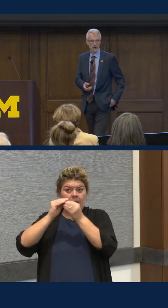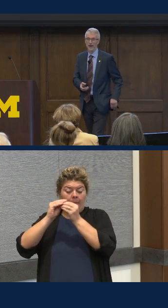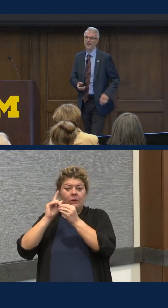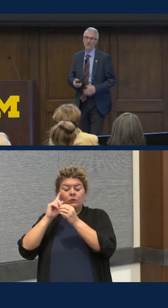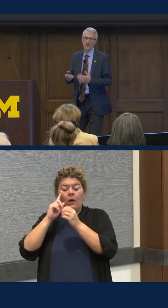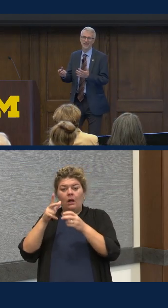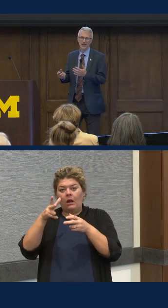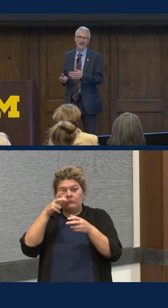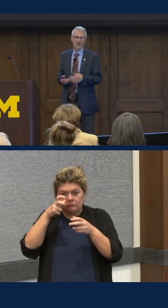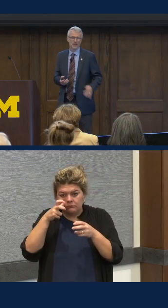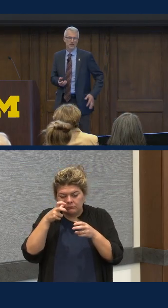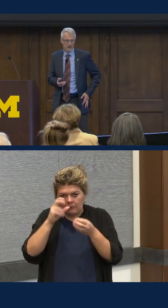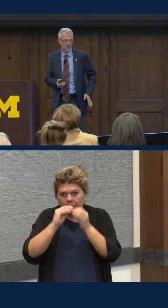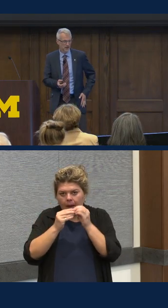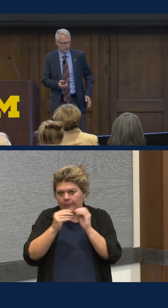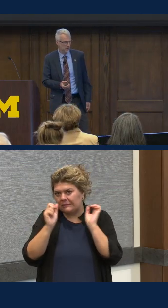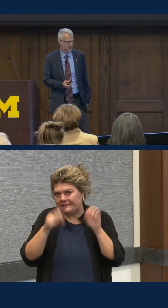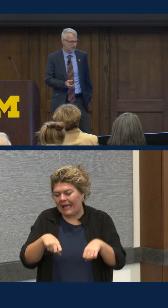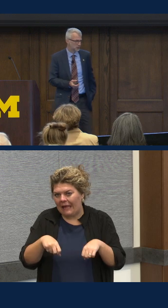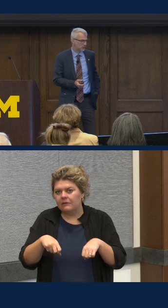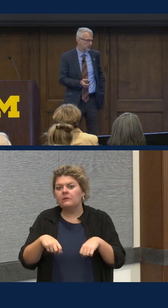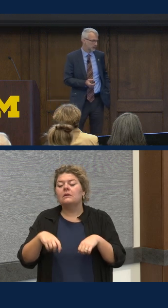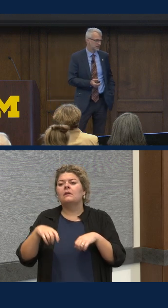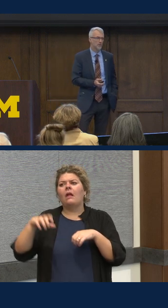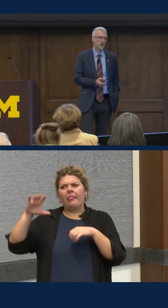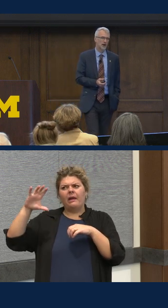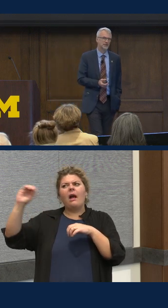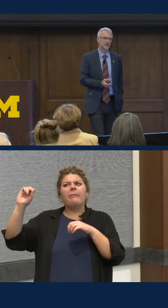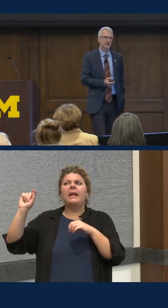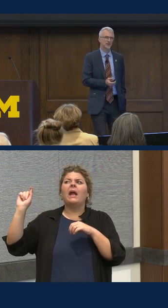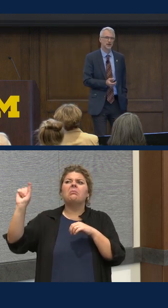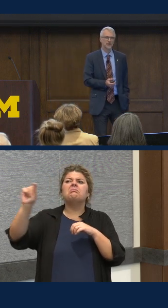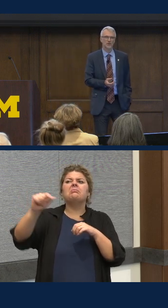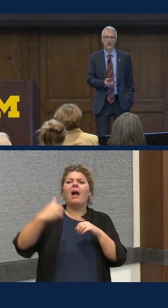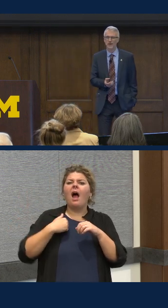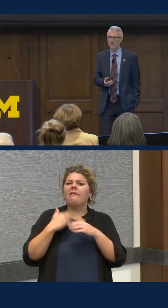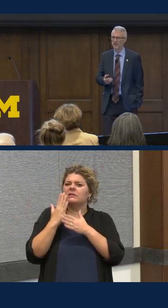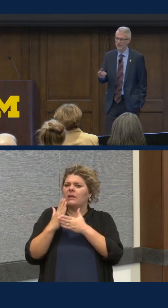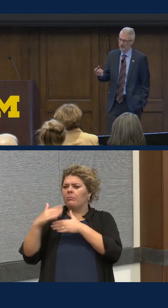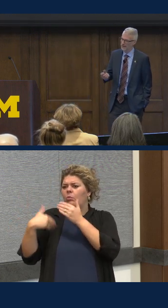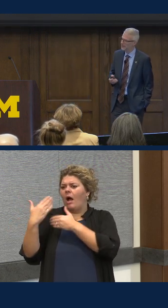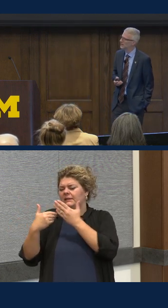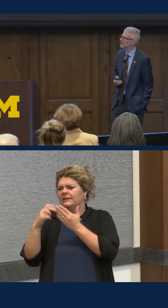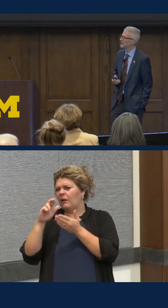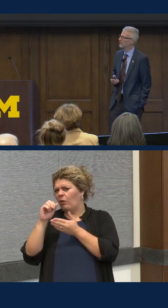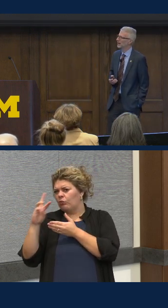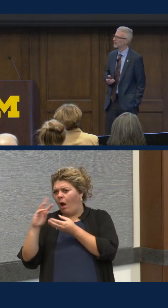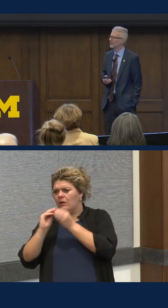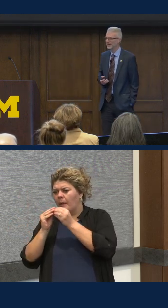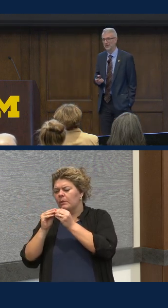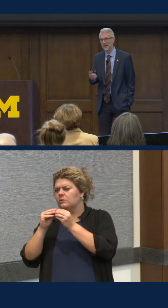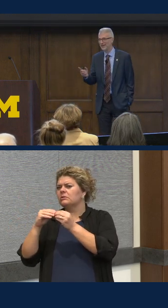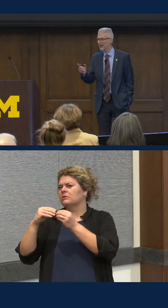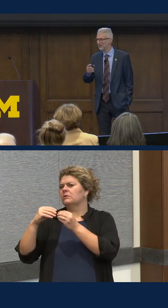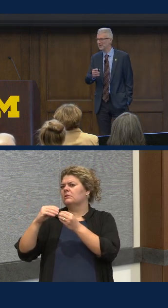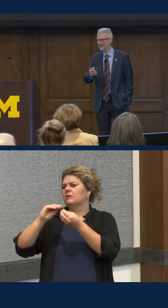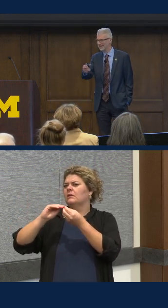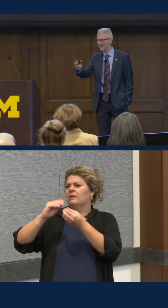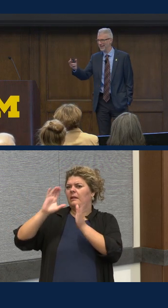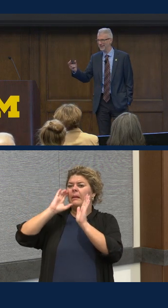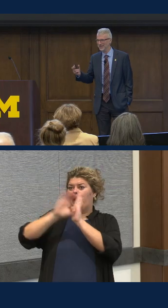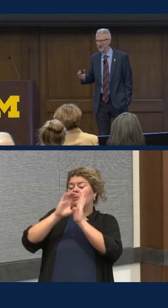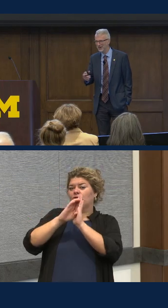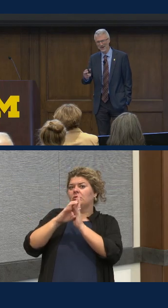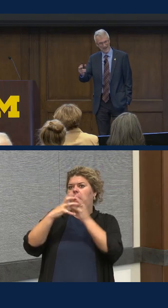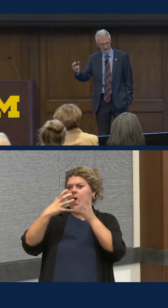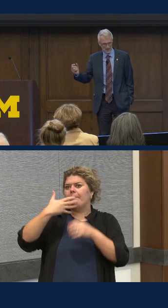to the human eye. The companies, they do some processing of those raw numbers to make the image look a little better, and we've had a lot of images